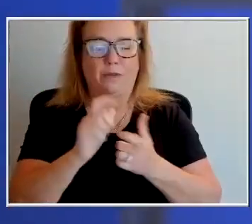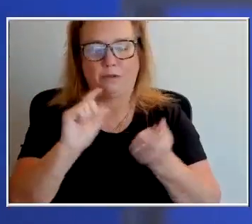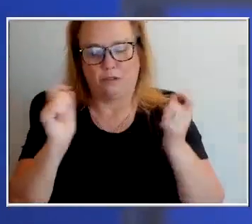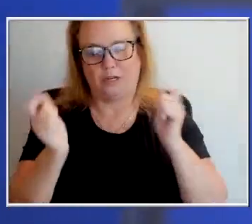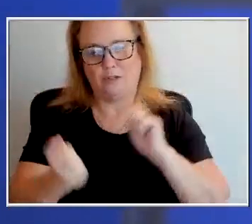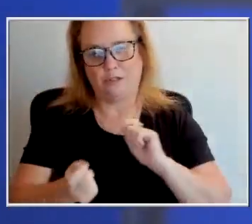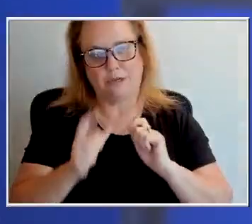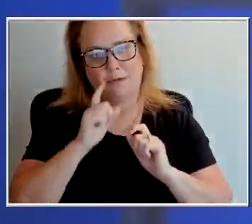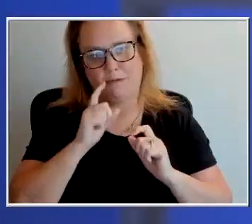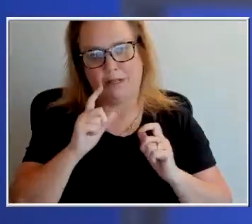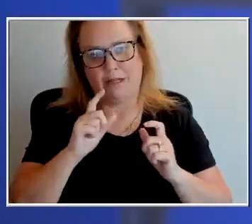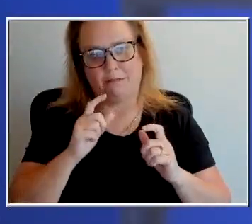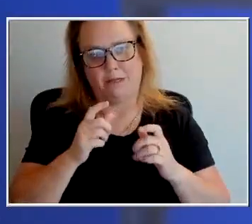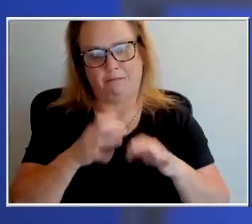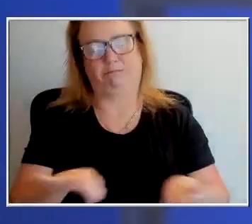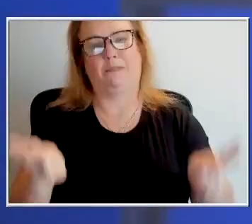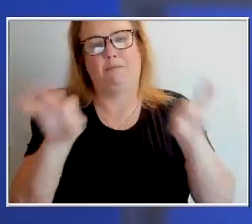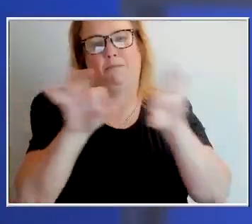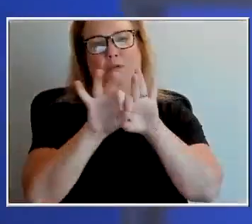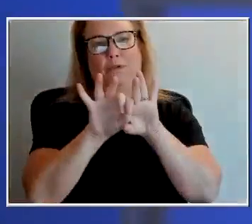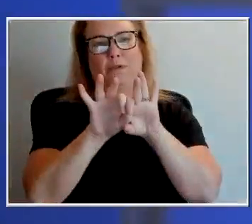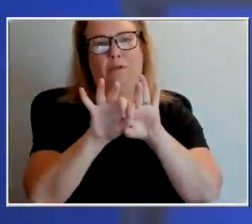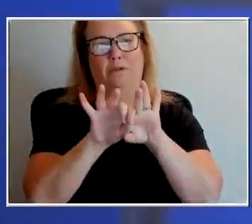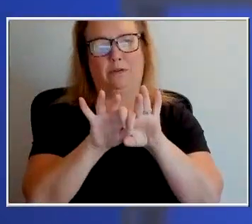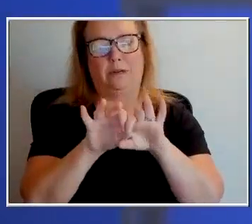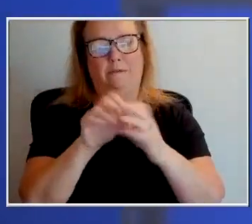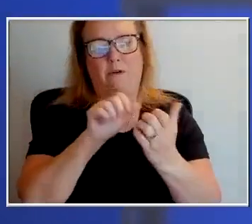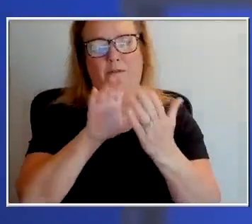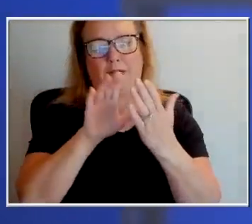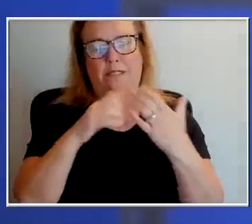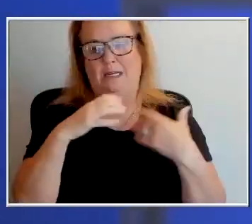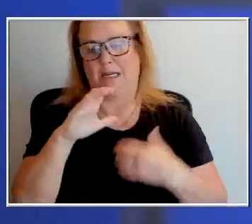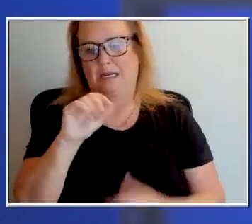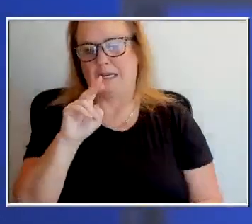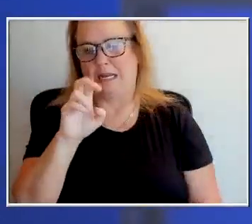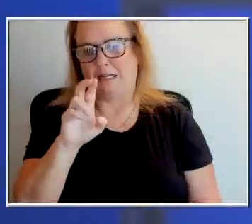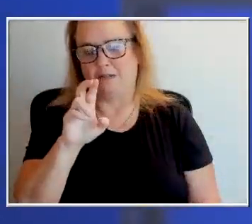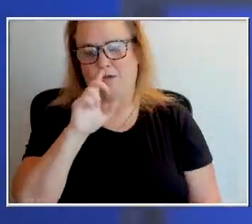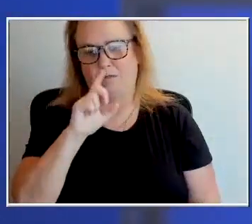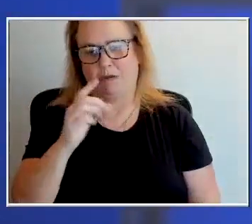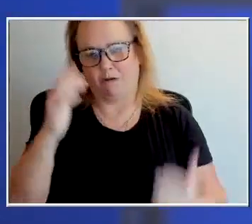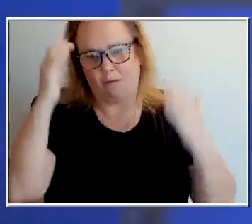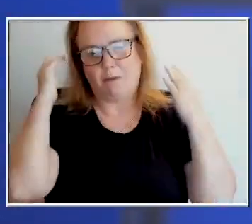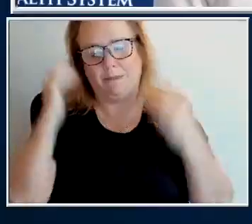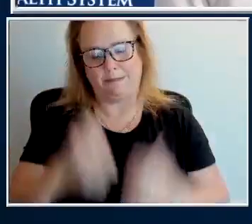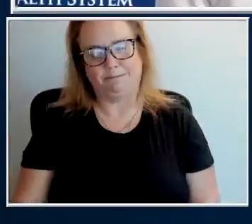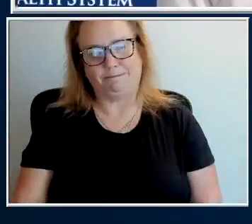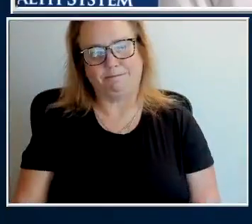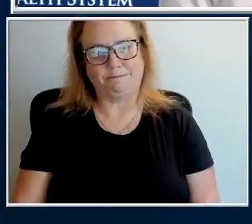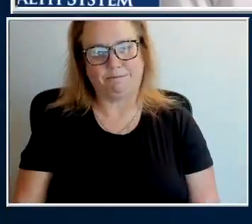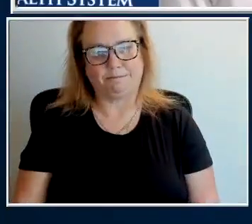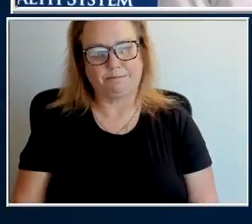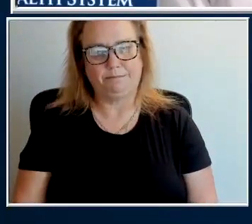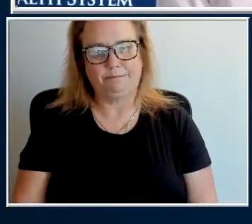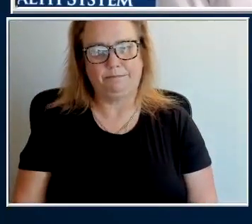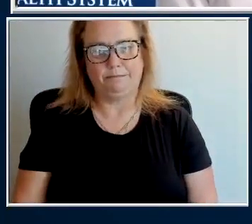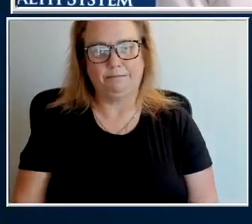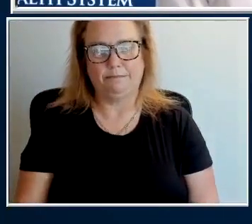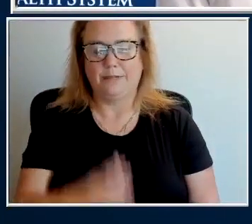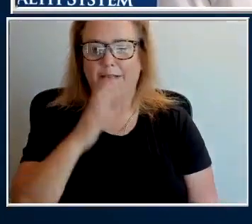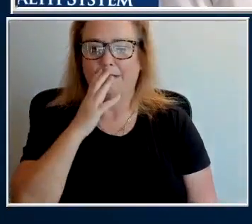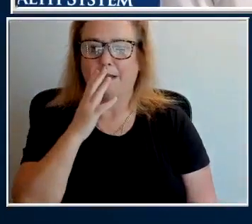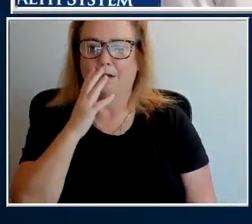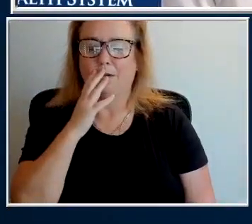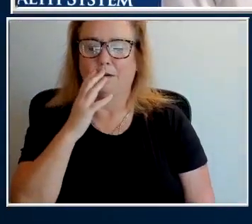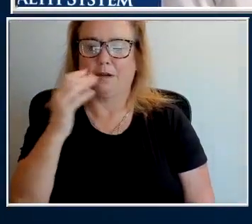really make all the difference at a time that, if you're facing a cancer diagnosis, can really be overwhelming. All right, thank you. Thanks for being on the program. Come